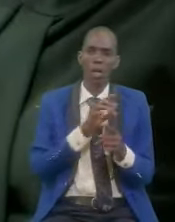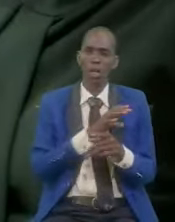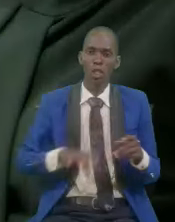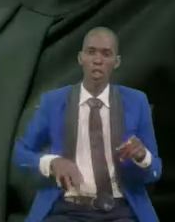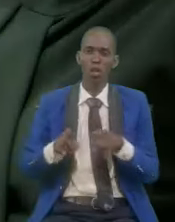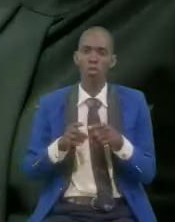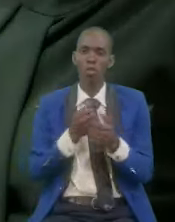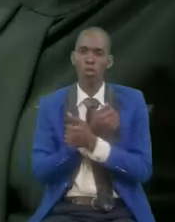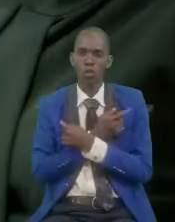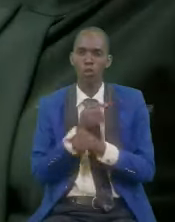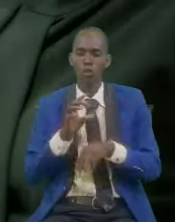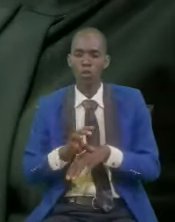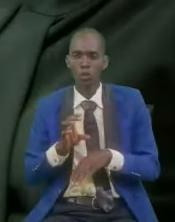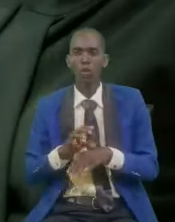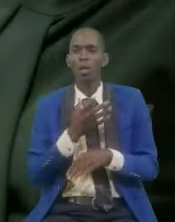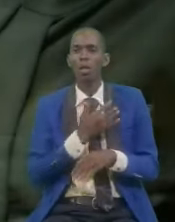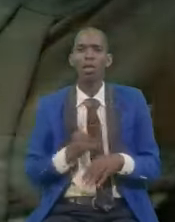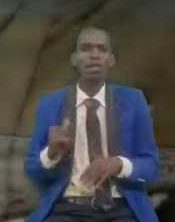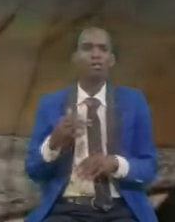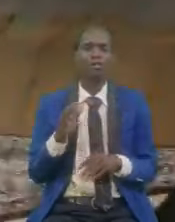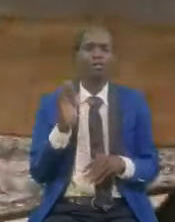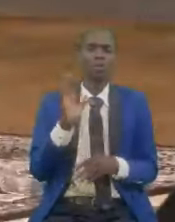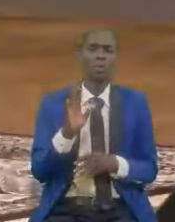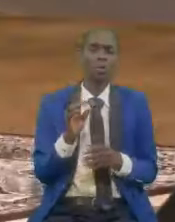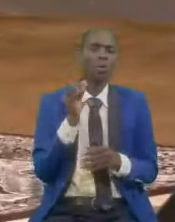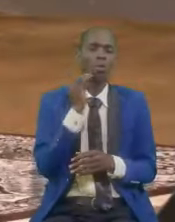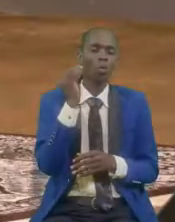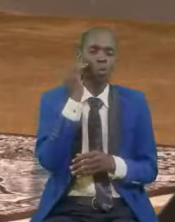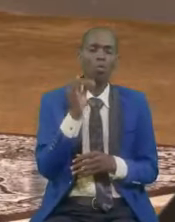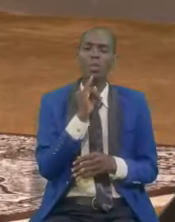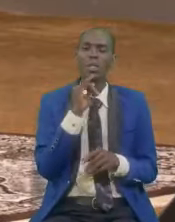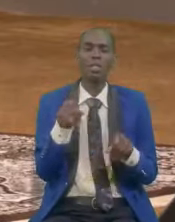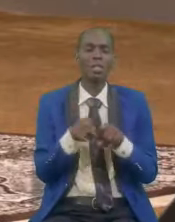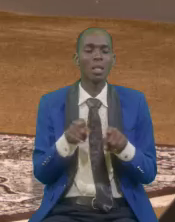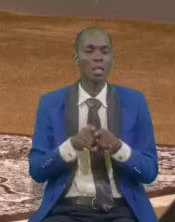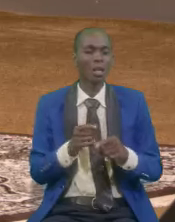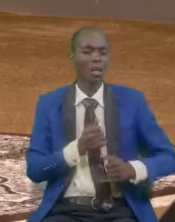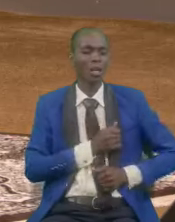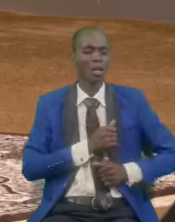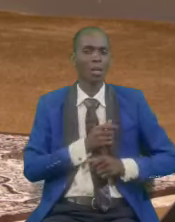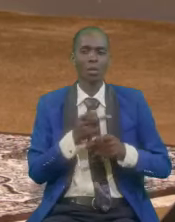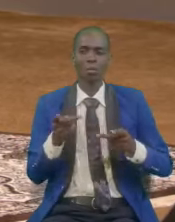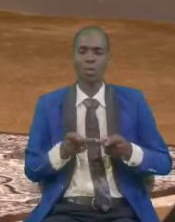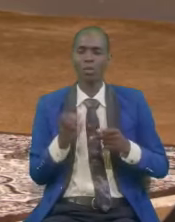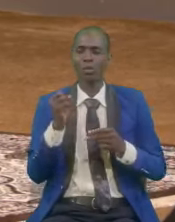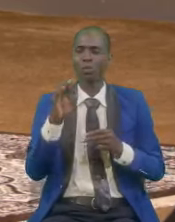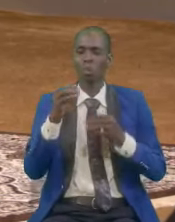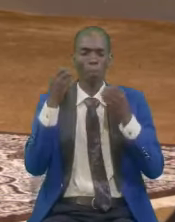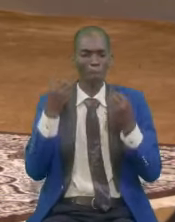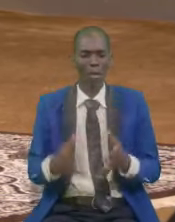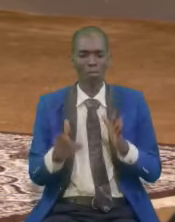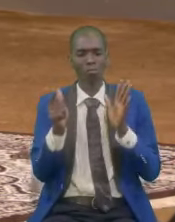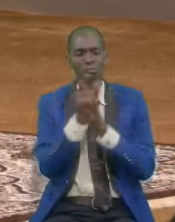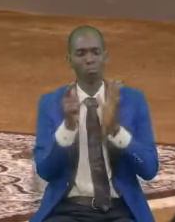and the home is like a military cantonment? So many laws, so many rules, and so